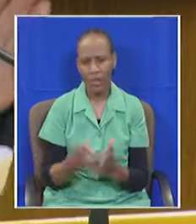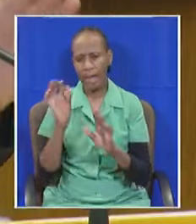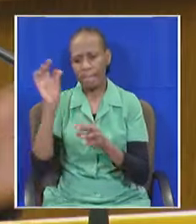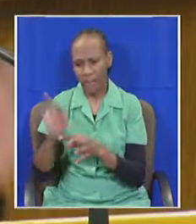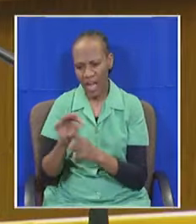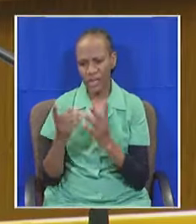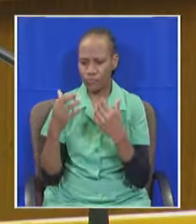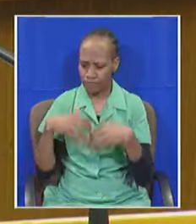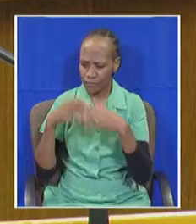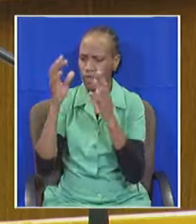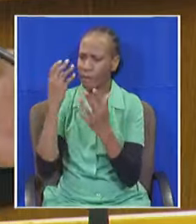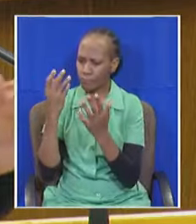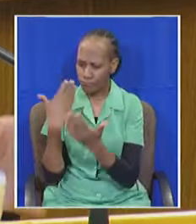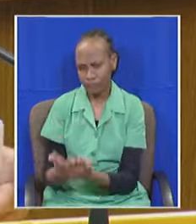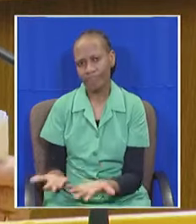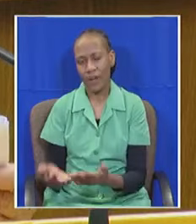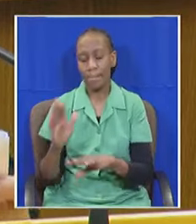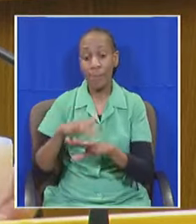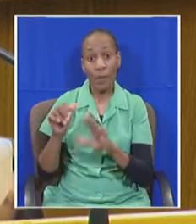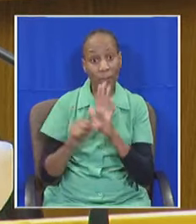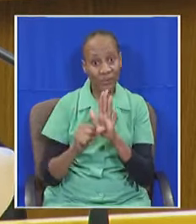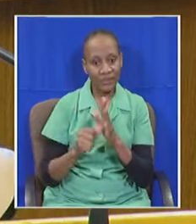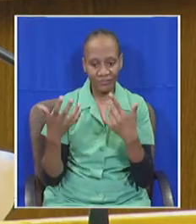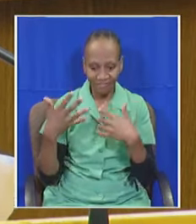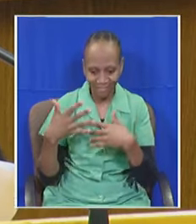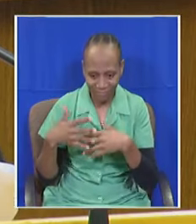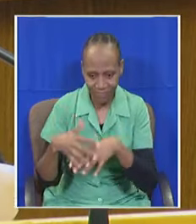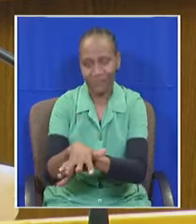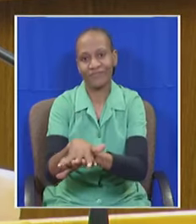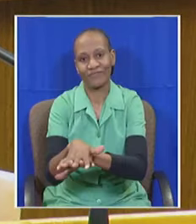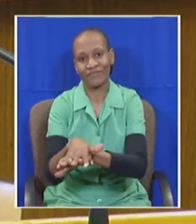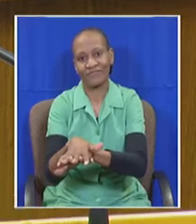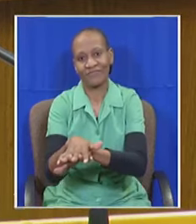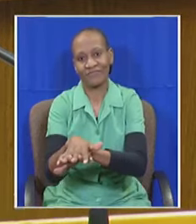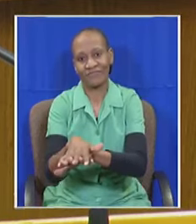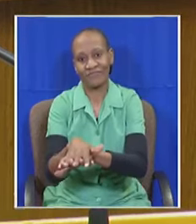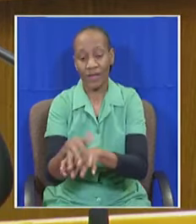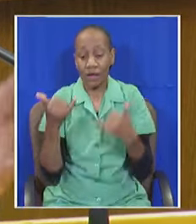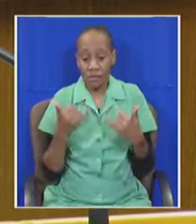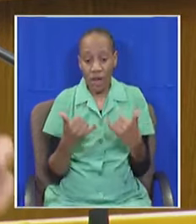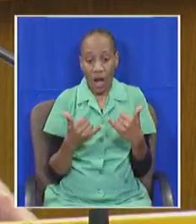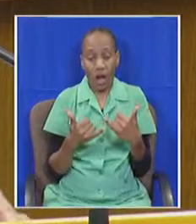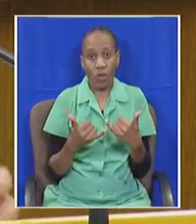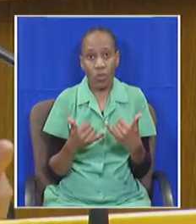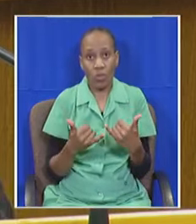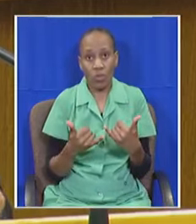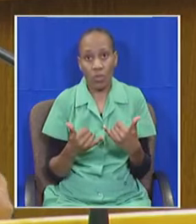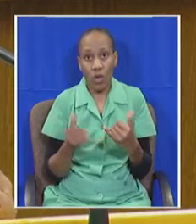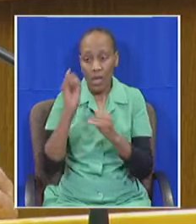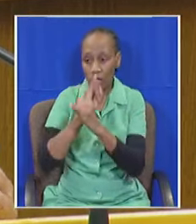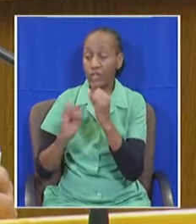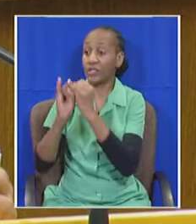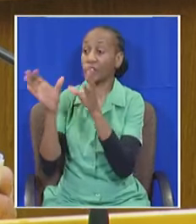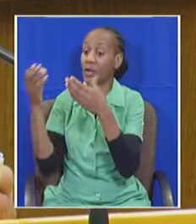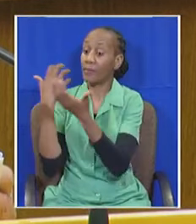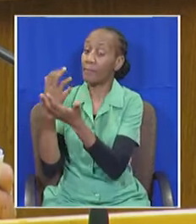planning, and most of all, to implement. Now, we now have in this international